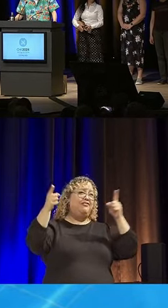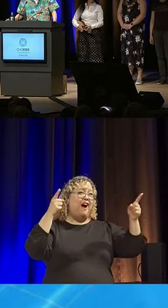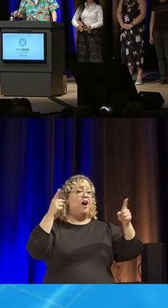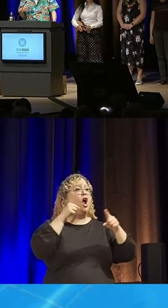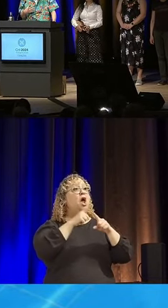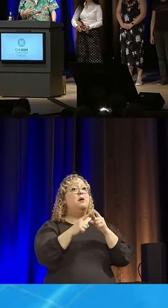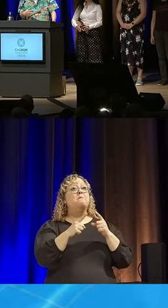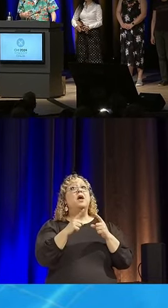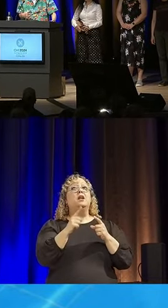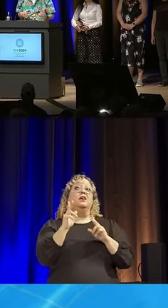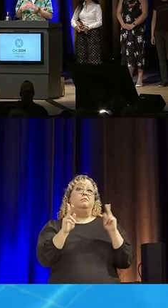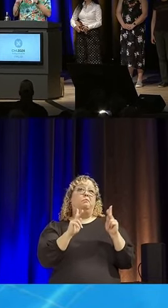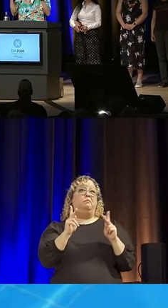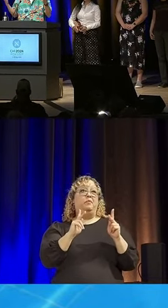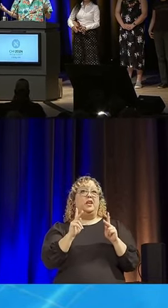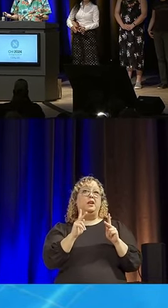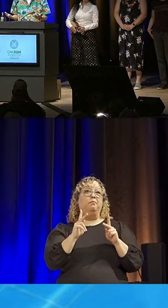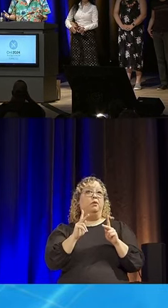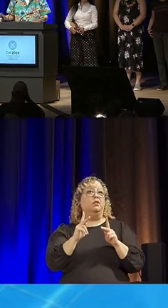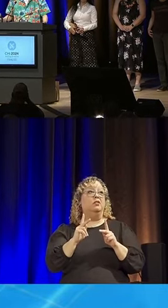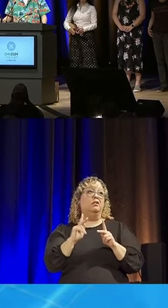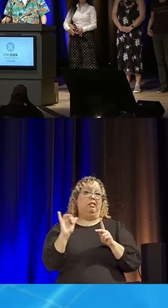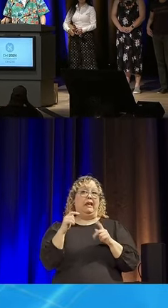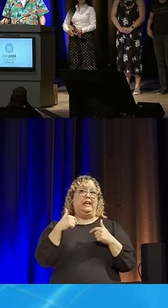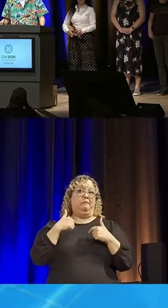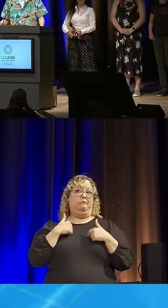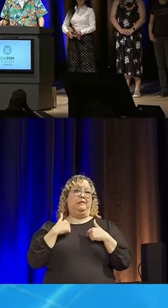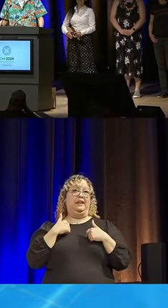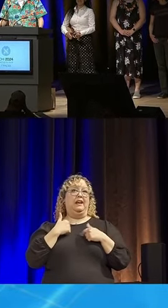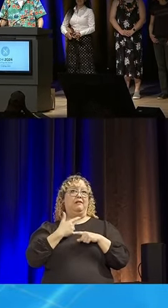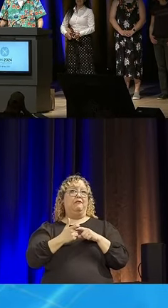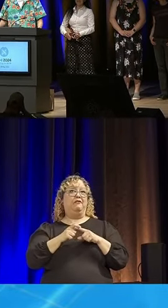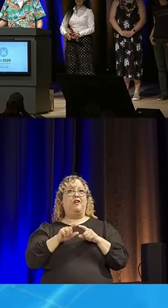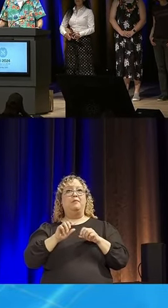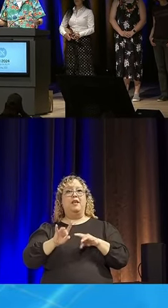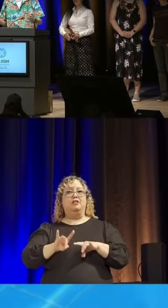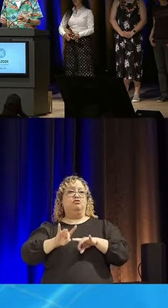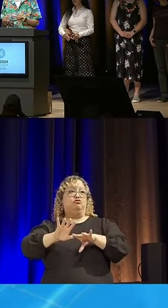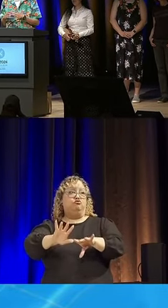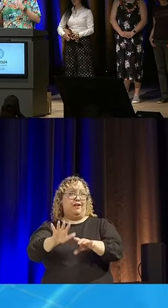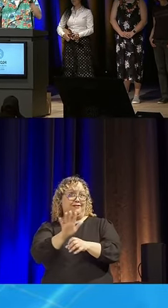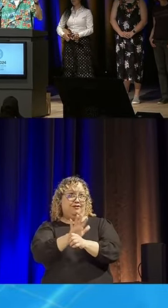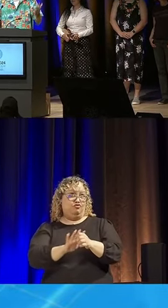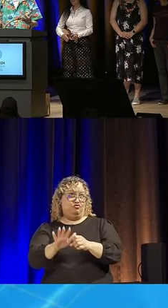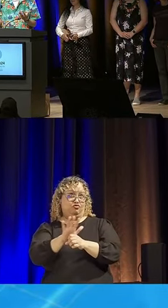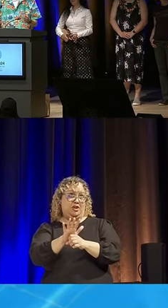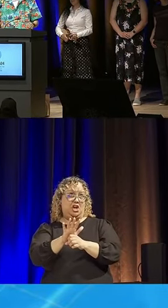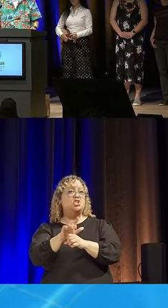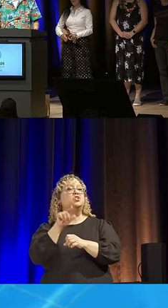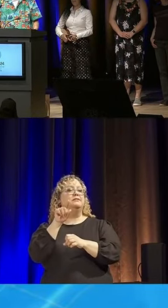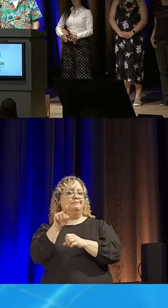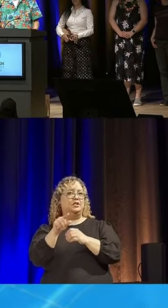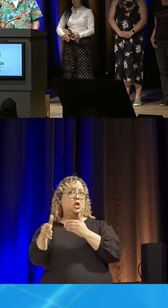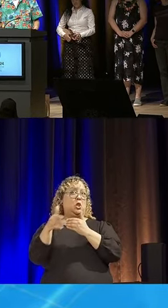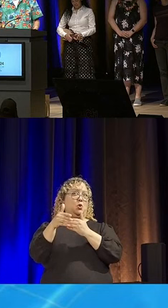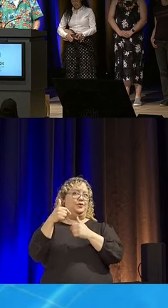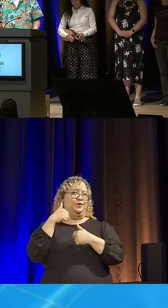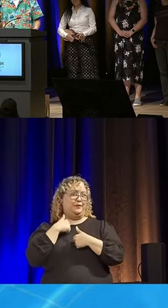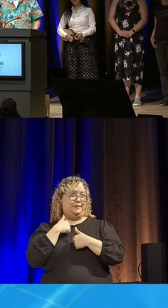for people like me from the Australasia region. Realizing that Kai is going to be more open to the world.